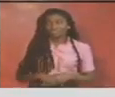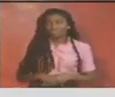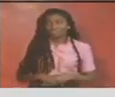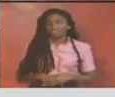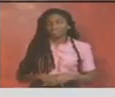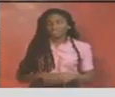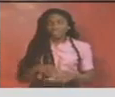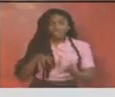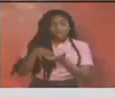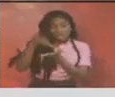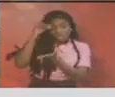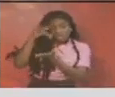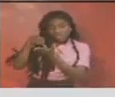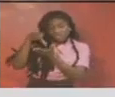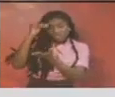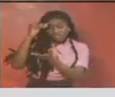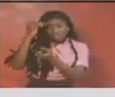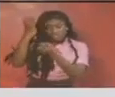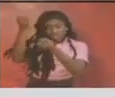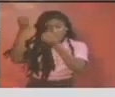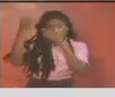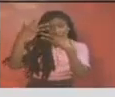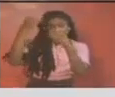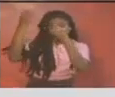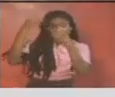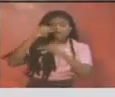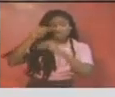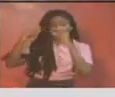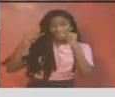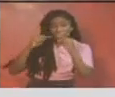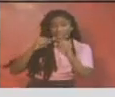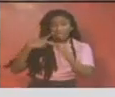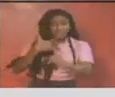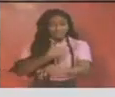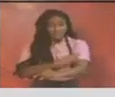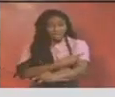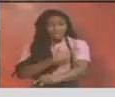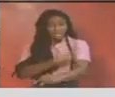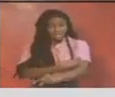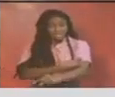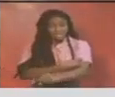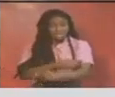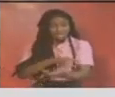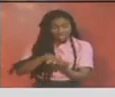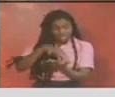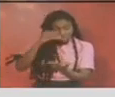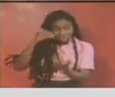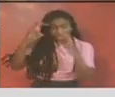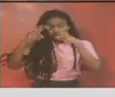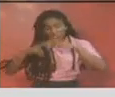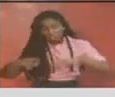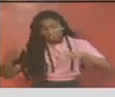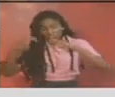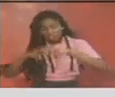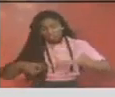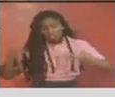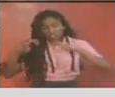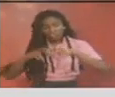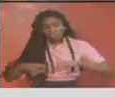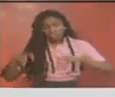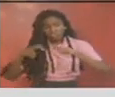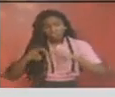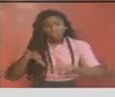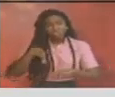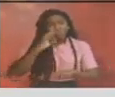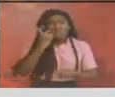scientific information starts from when the product, the vaccine, the protein elements, the